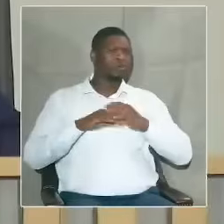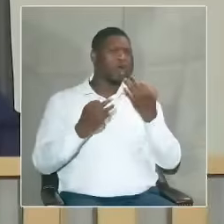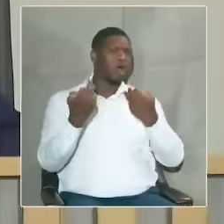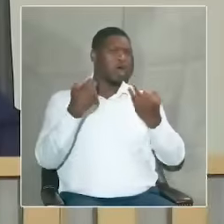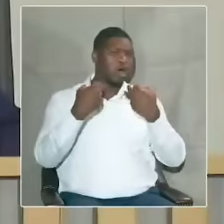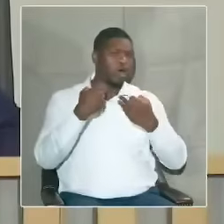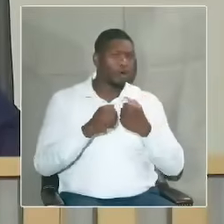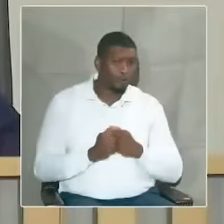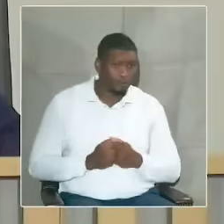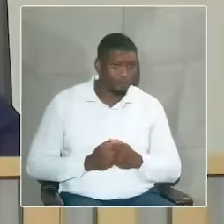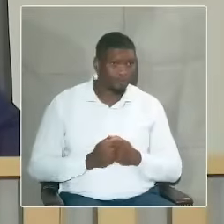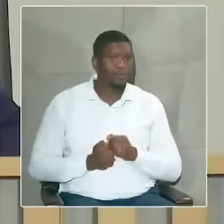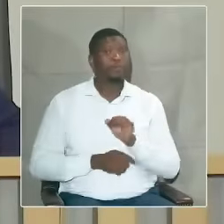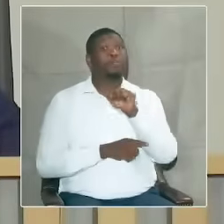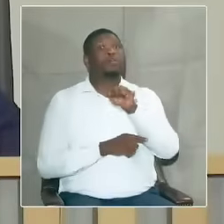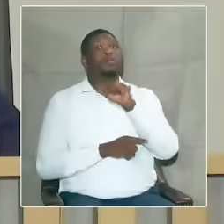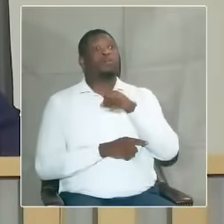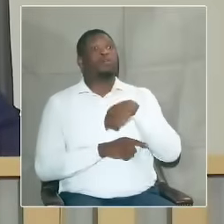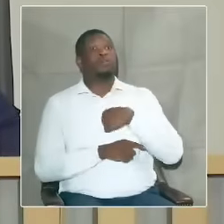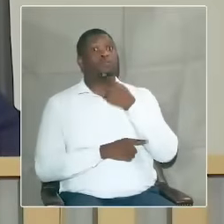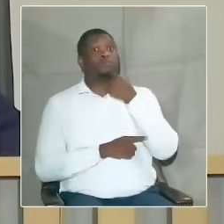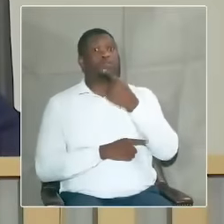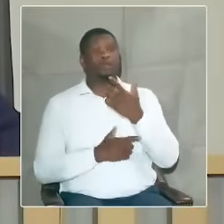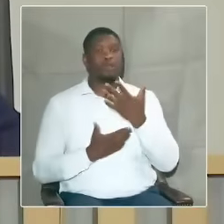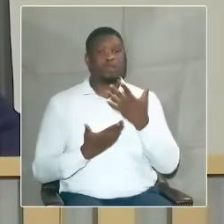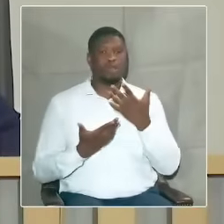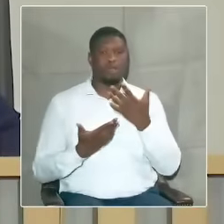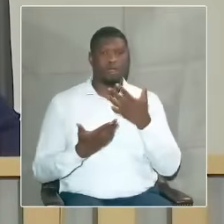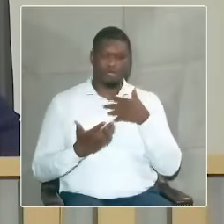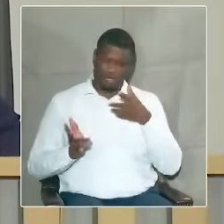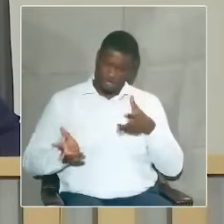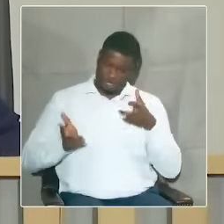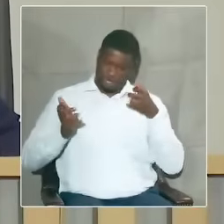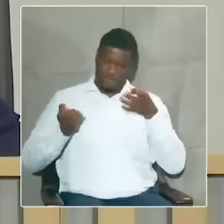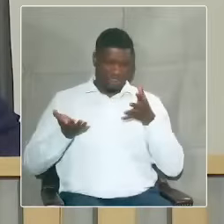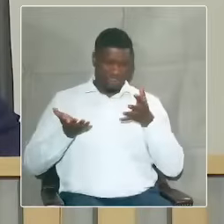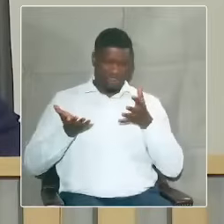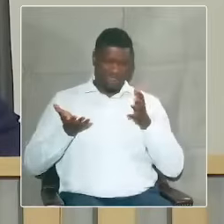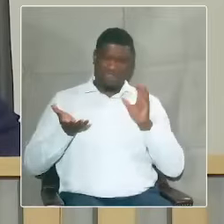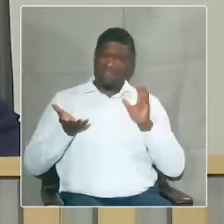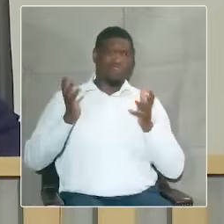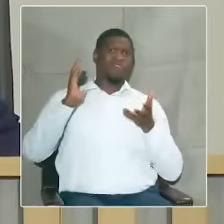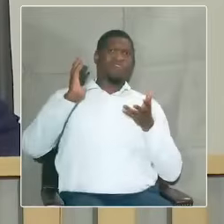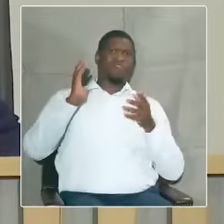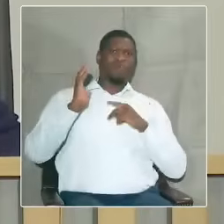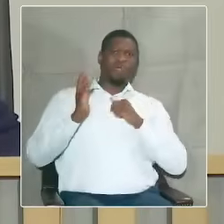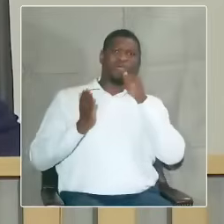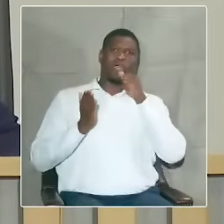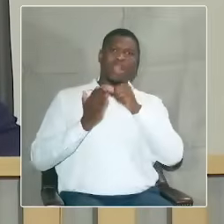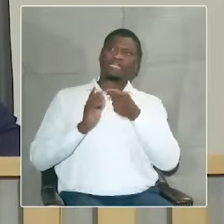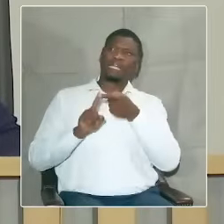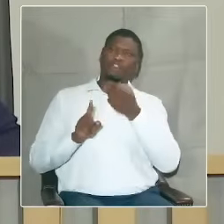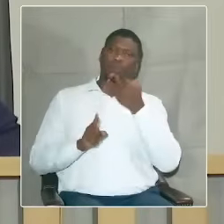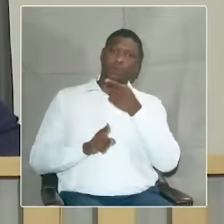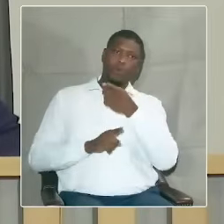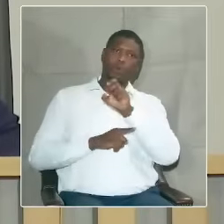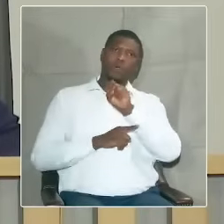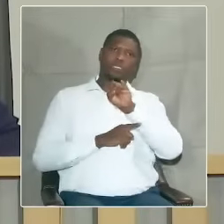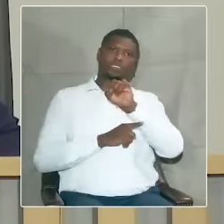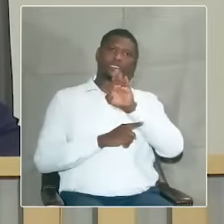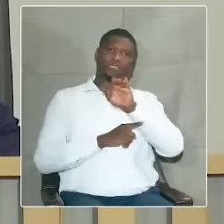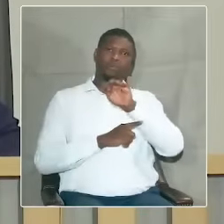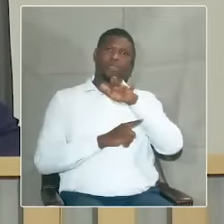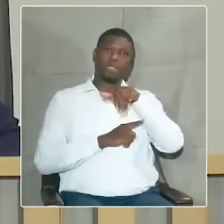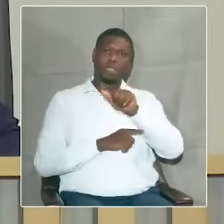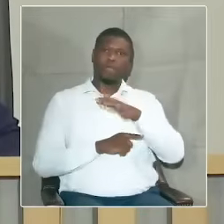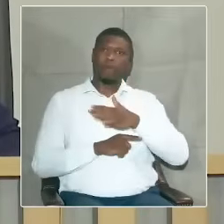Yeah, I said that I found it peculiar that the instruction letter from General Sibiya required